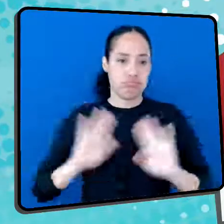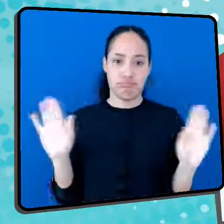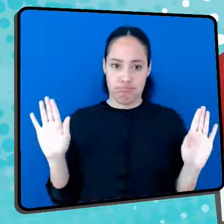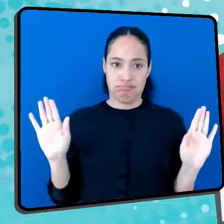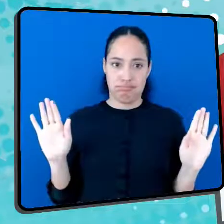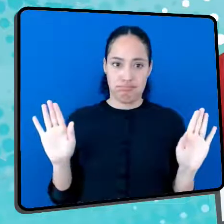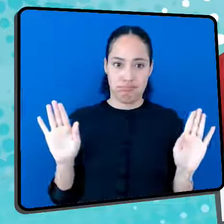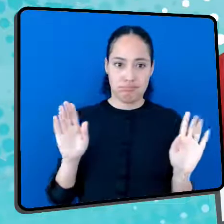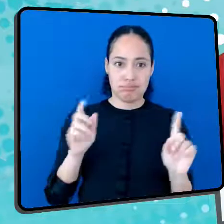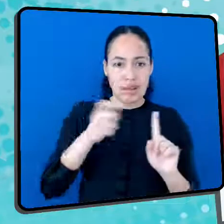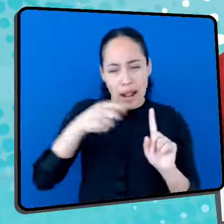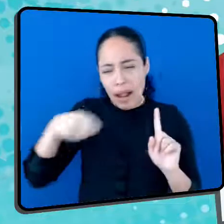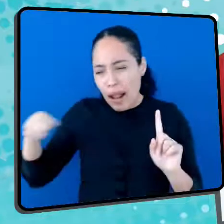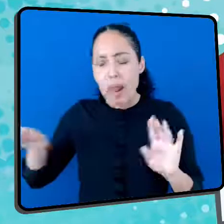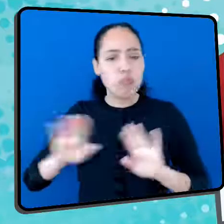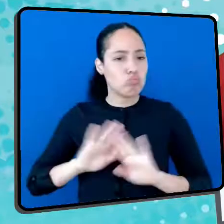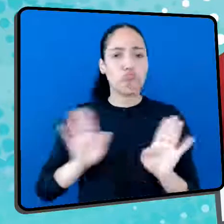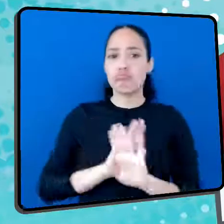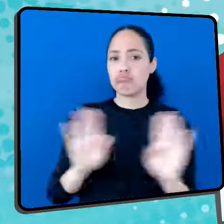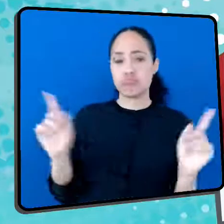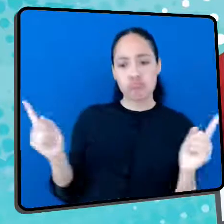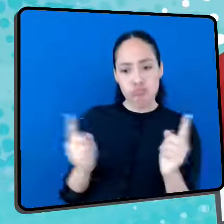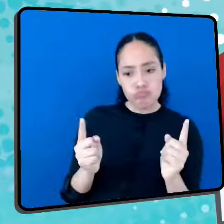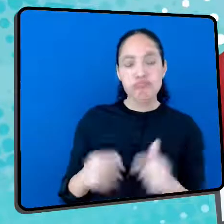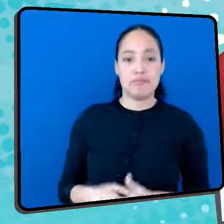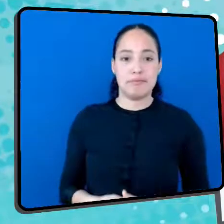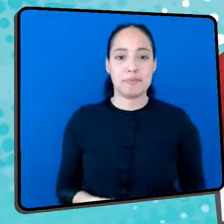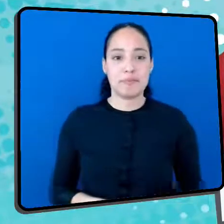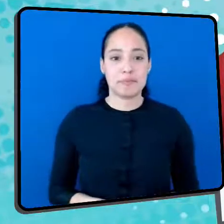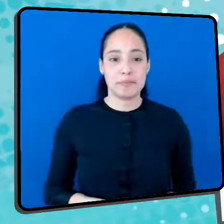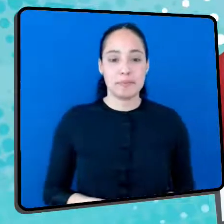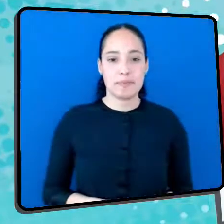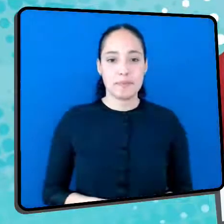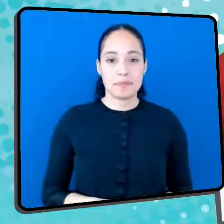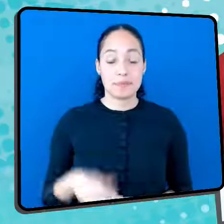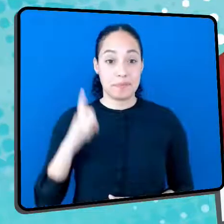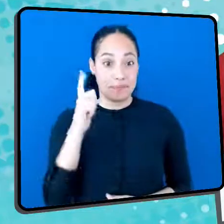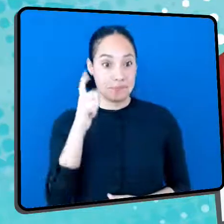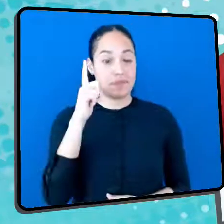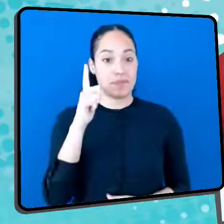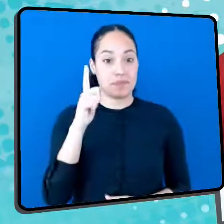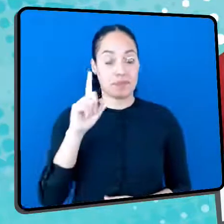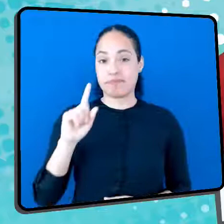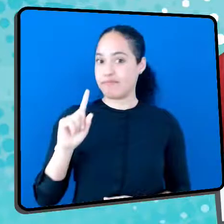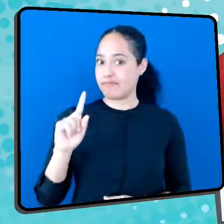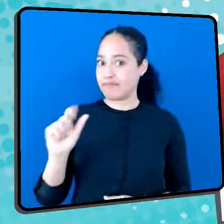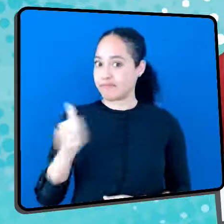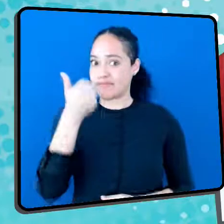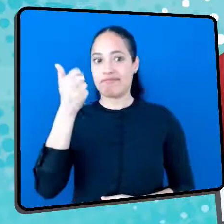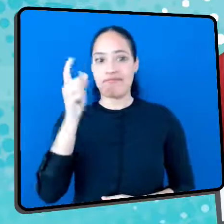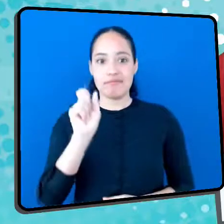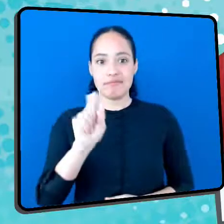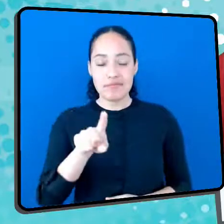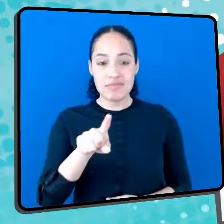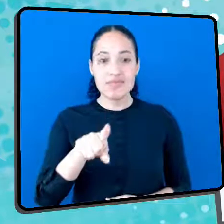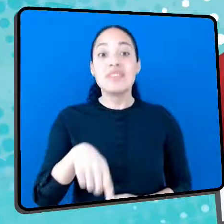appreciate it. So let's get started. First one's easy. So what was your first programming